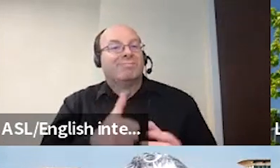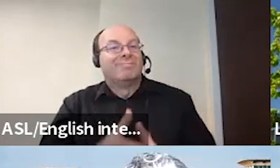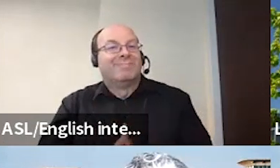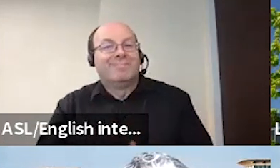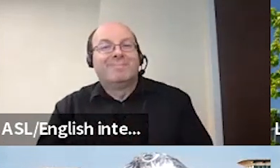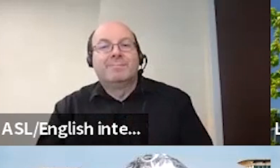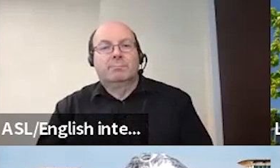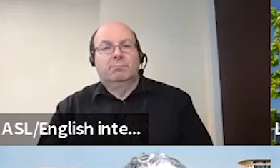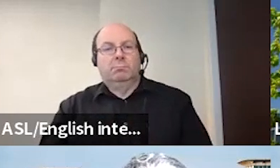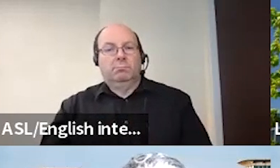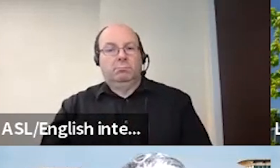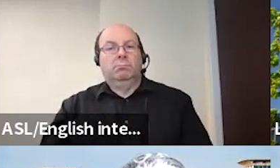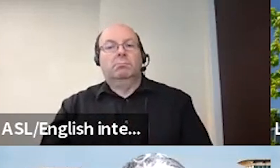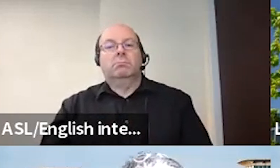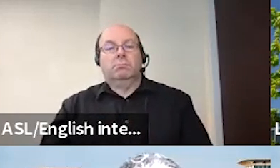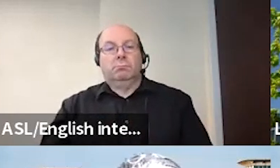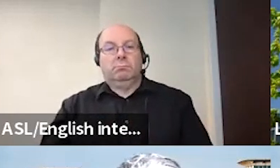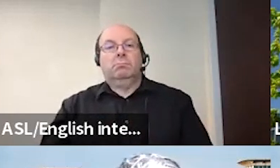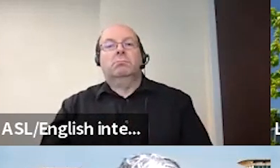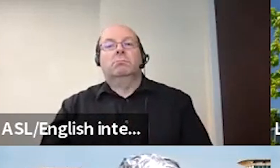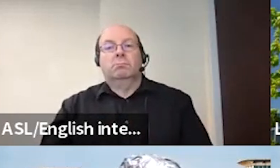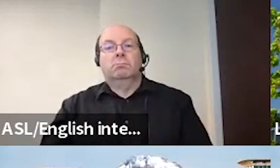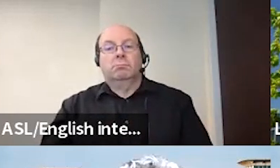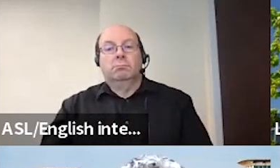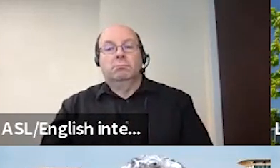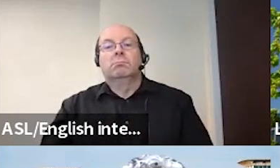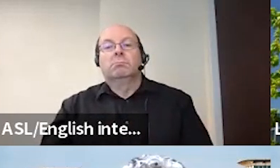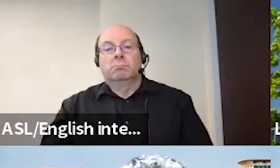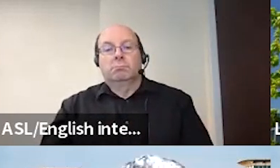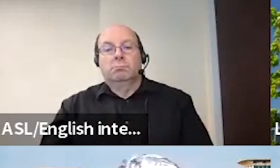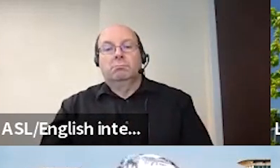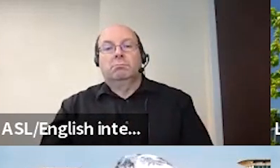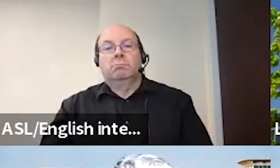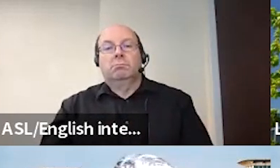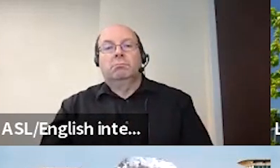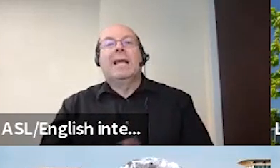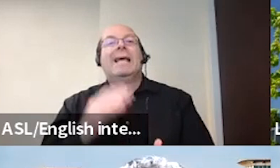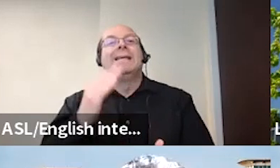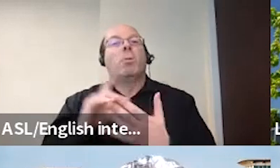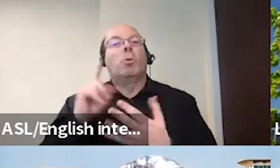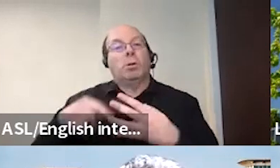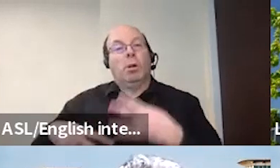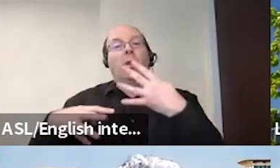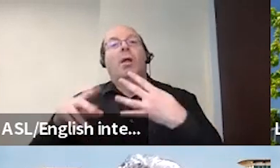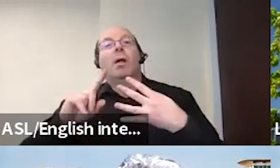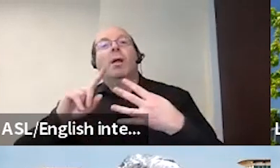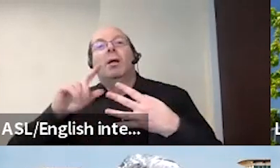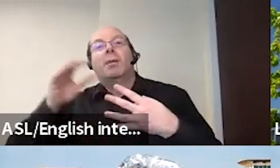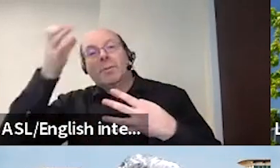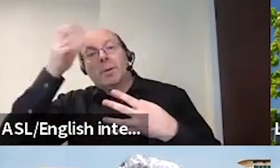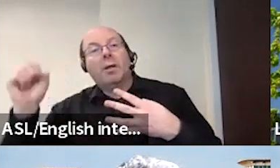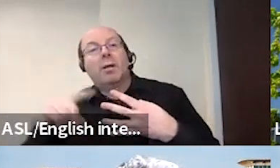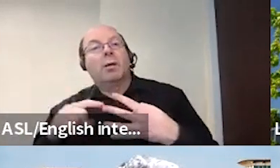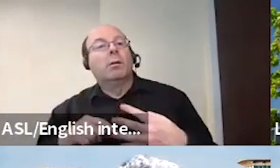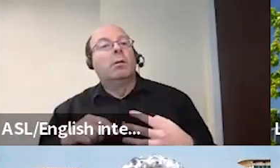All right. I see that some of our experts are responding to the couple of outstanding questions that we have here, but just wanted to ask the panelists,